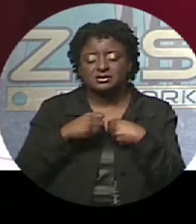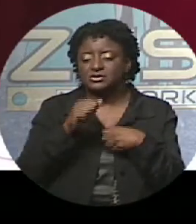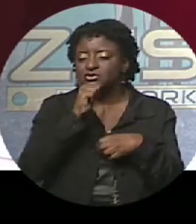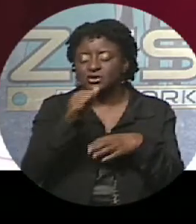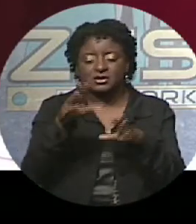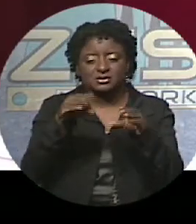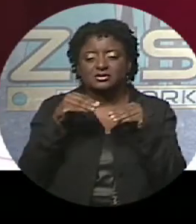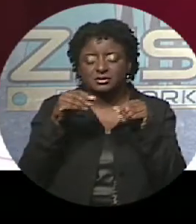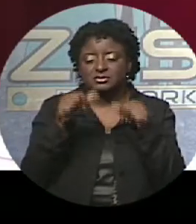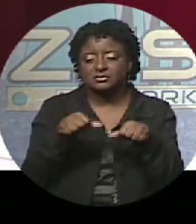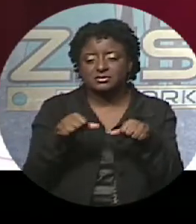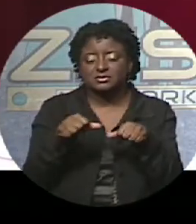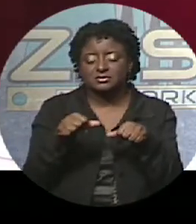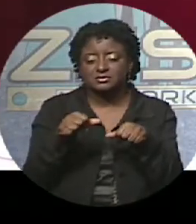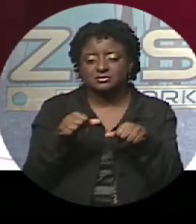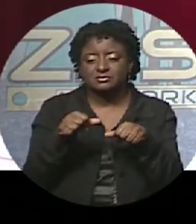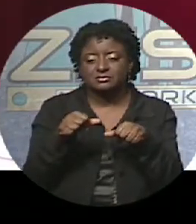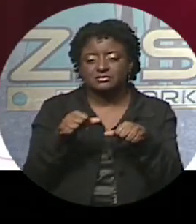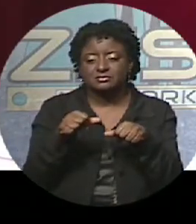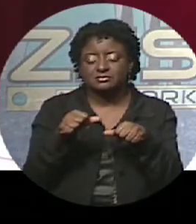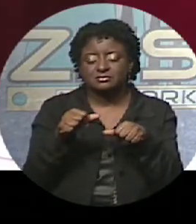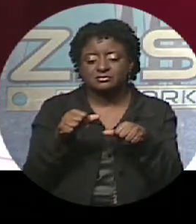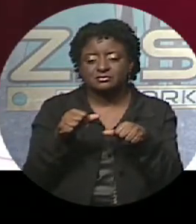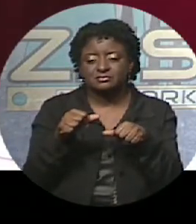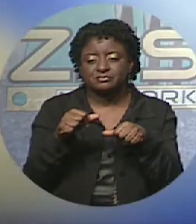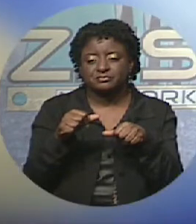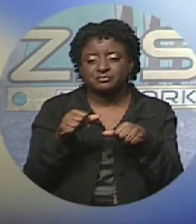and unbecoming of someone in his high office.